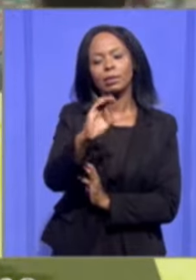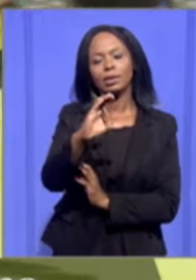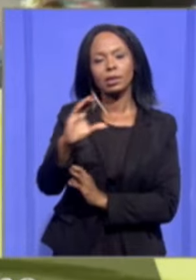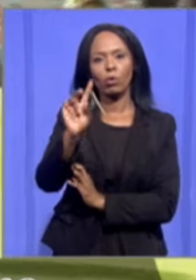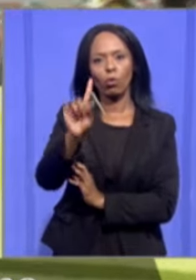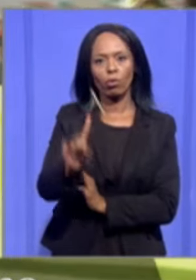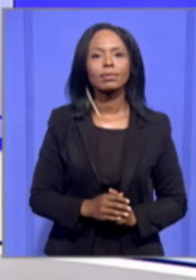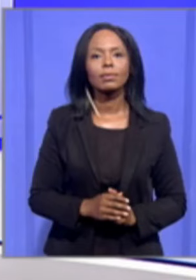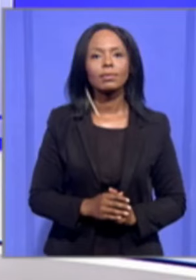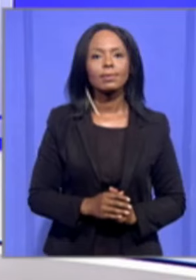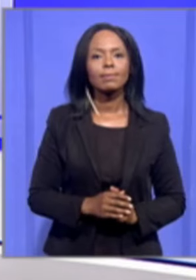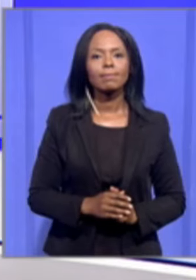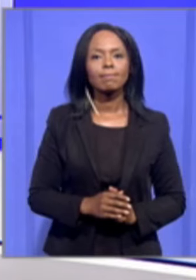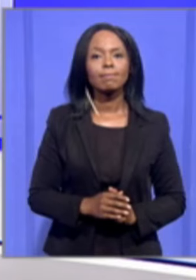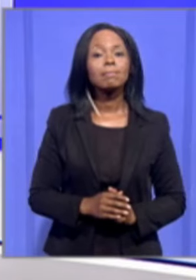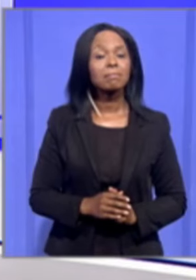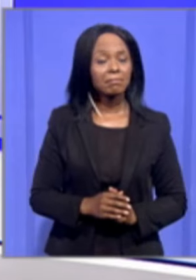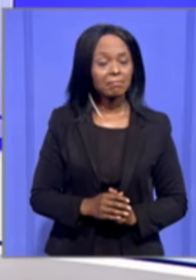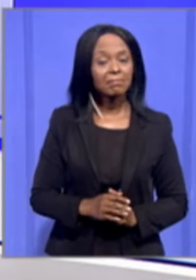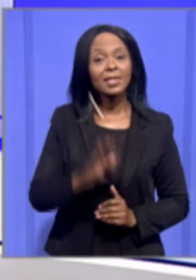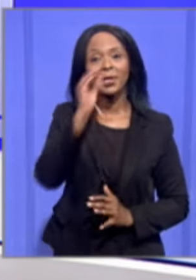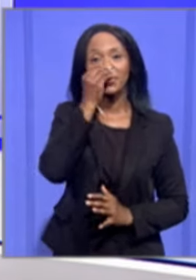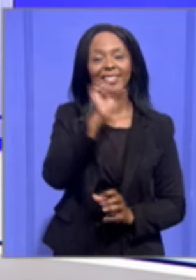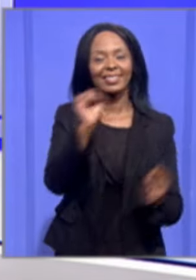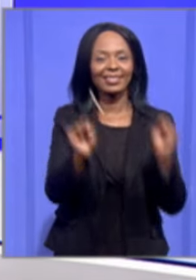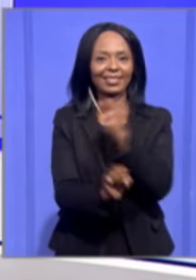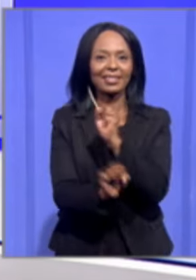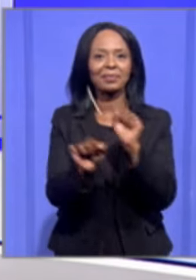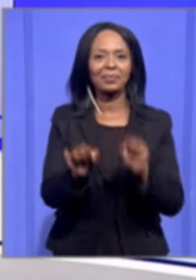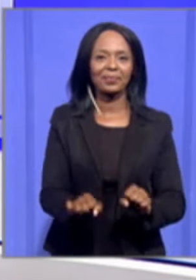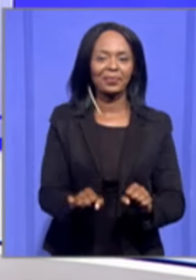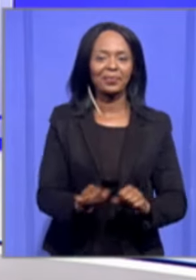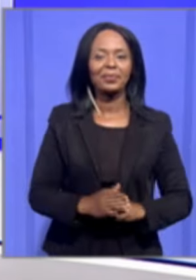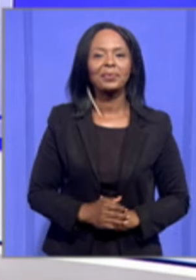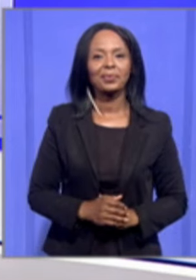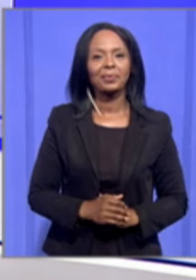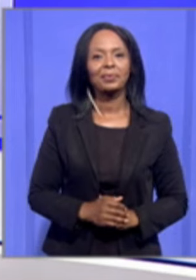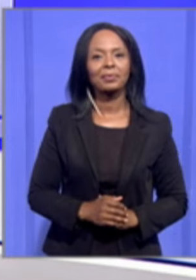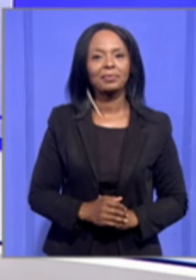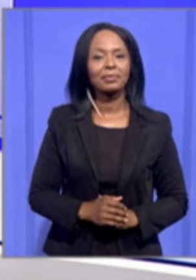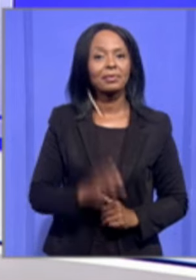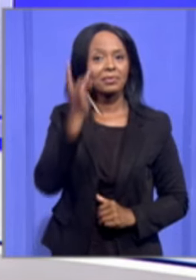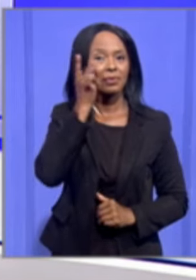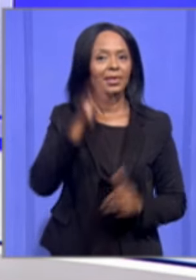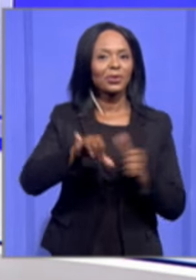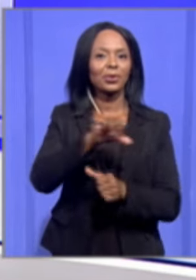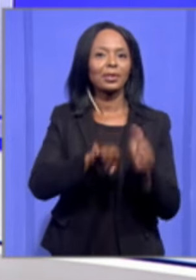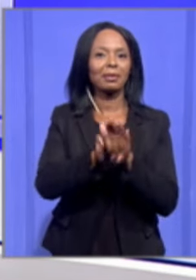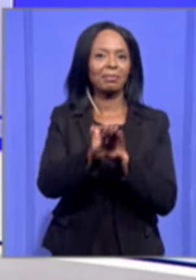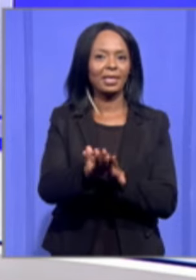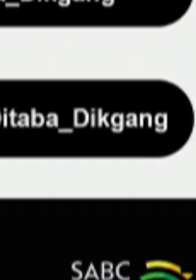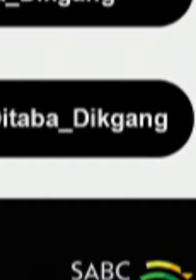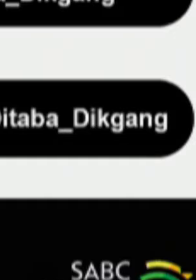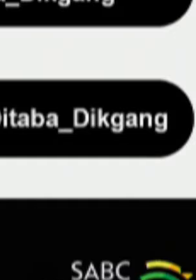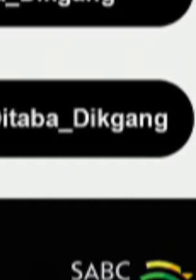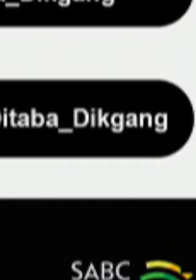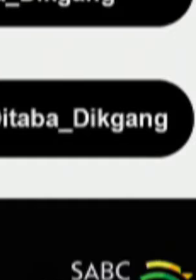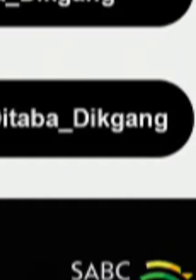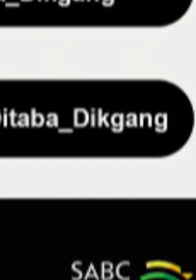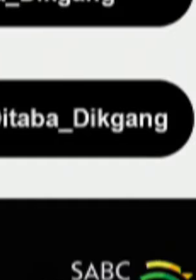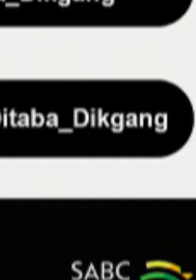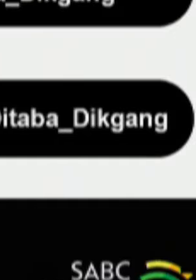gompieno. Motho wetso di ne di le kalo tsa segong jono se lebale go ikgolaganya le rona mo mafaratlhatlheng